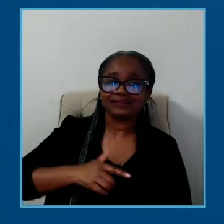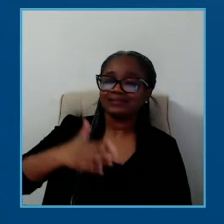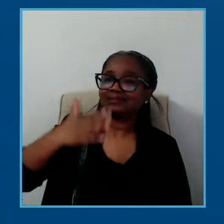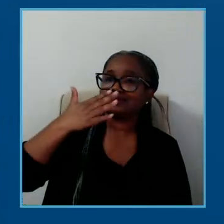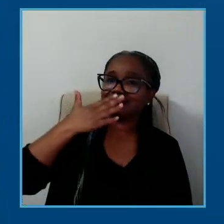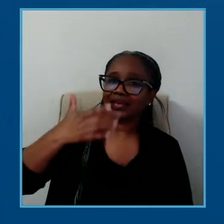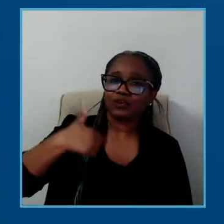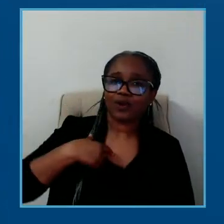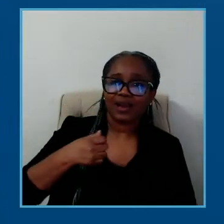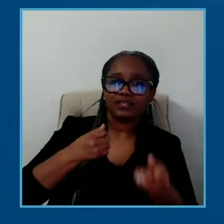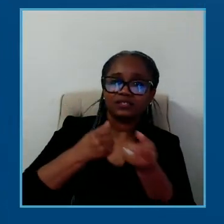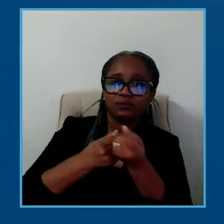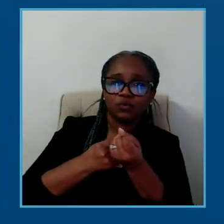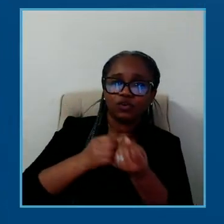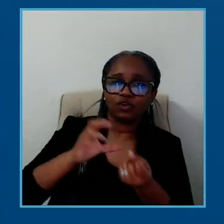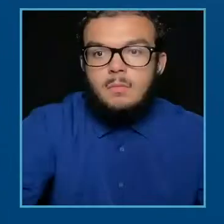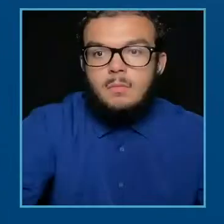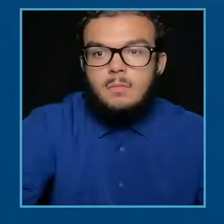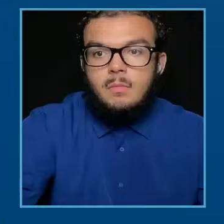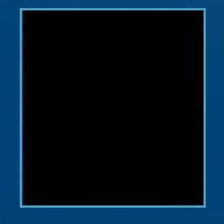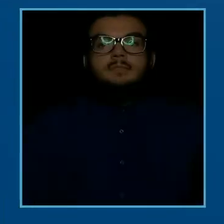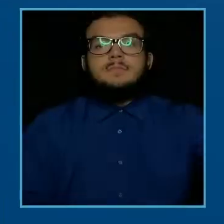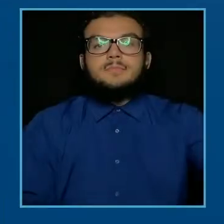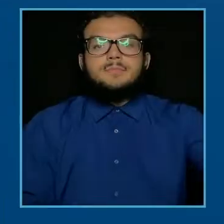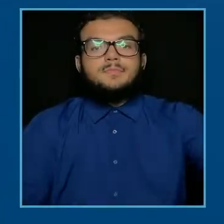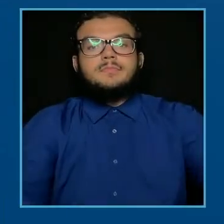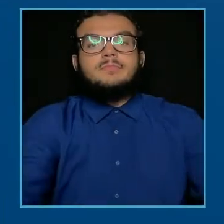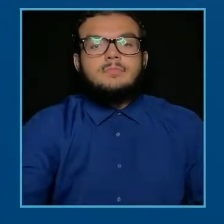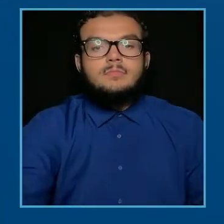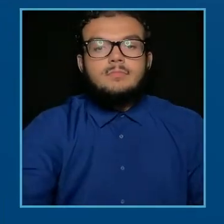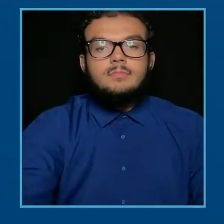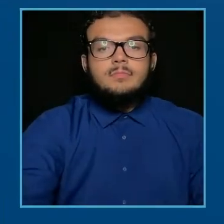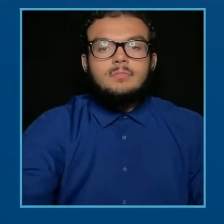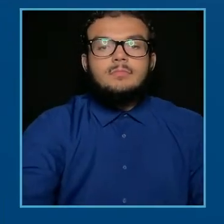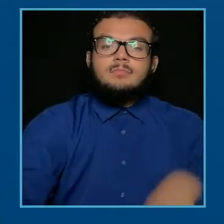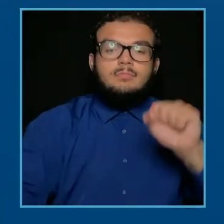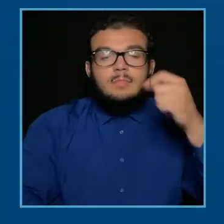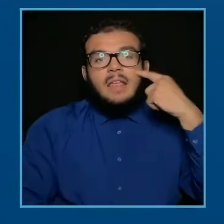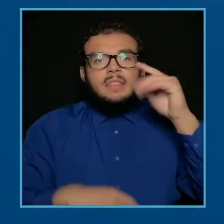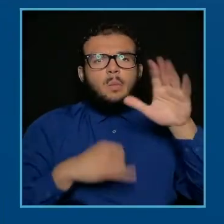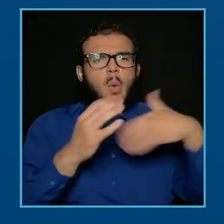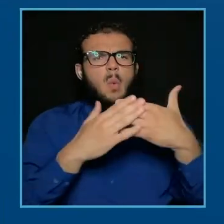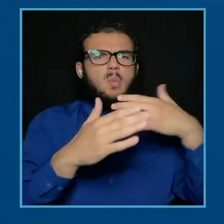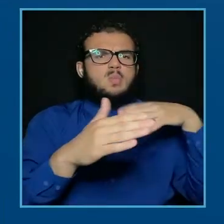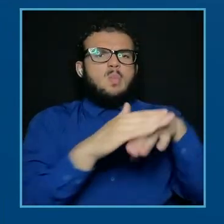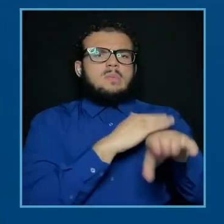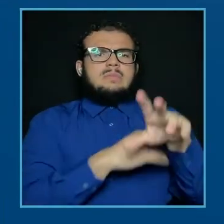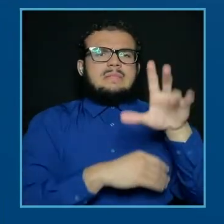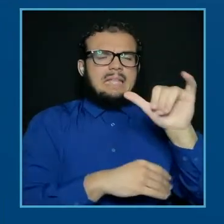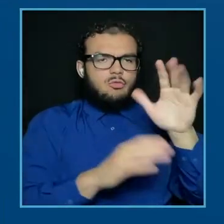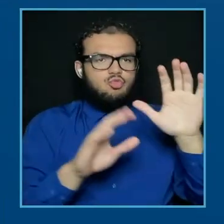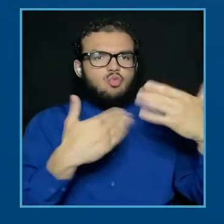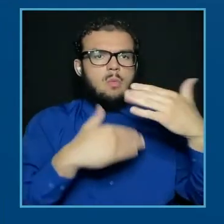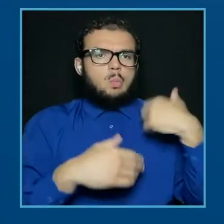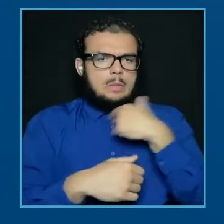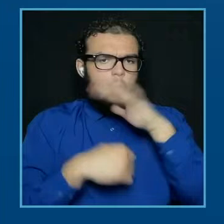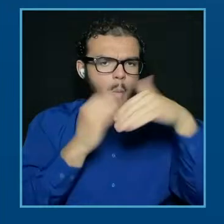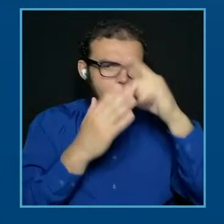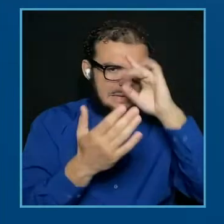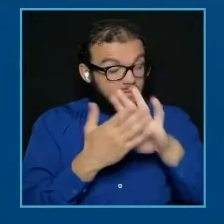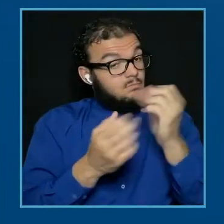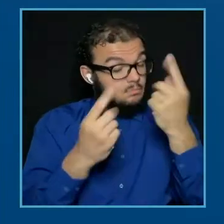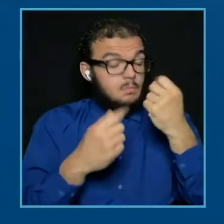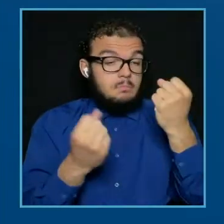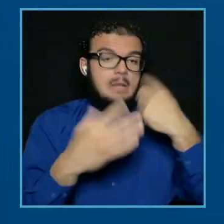Christine's motion. I think that we all walked into that that room, believing, many of us did,